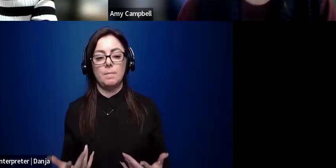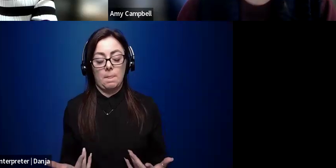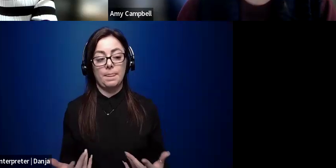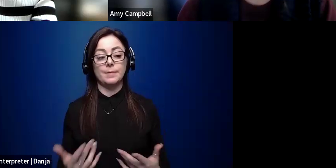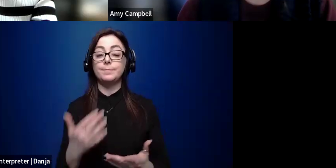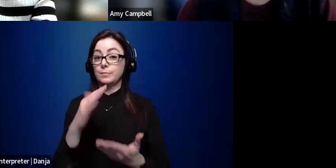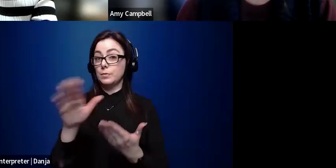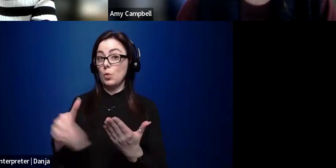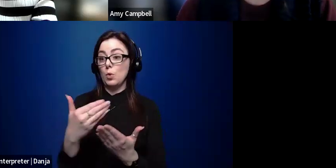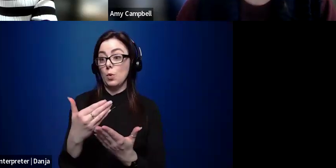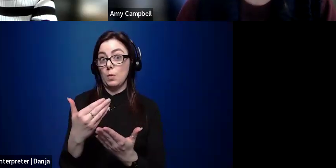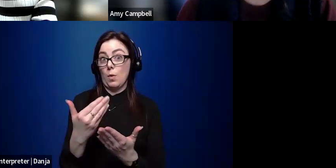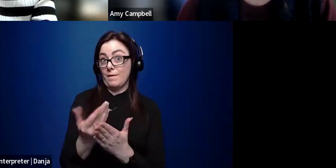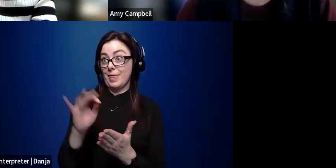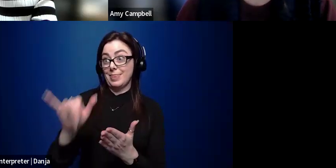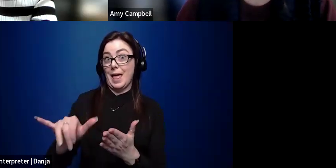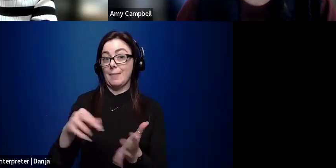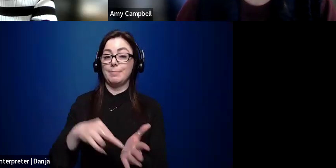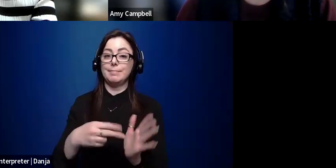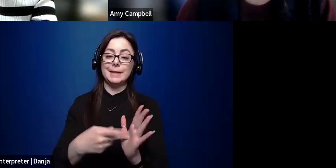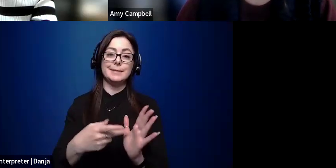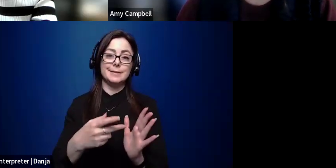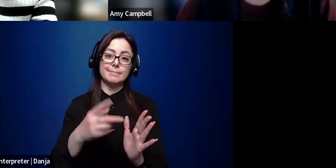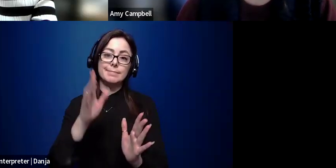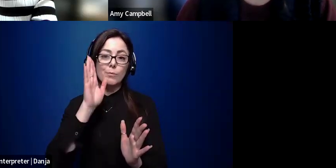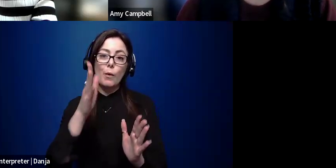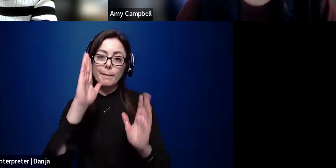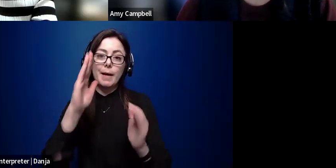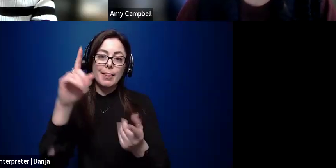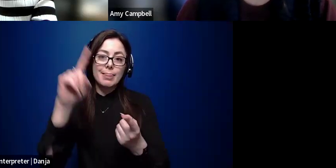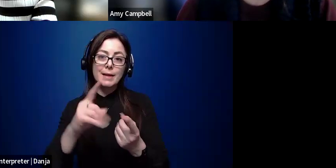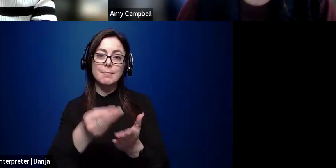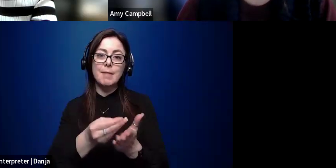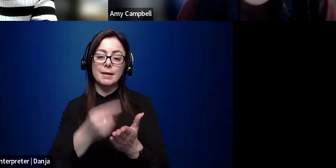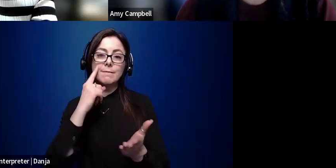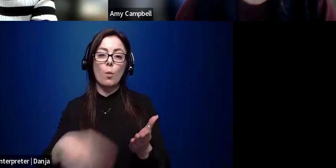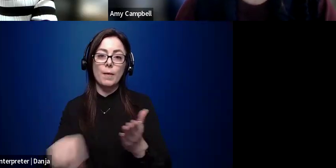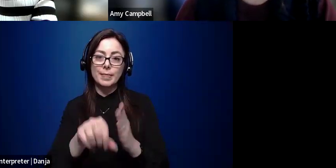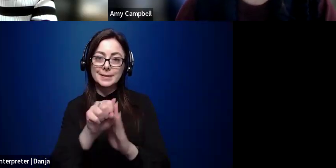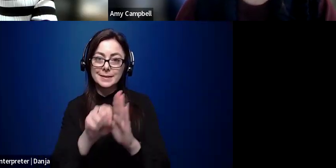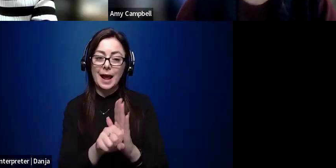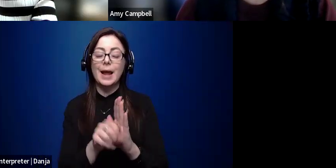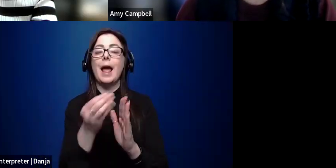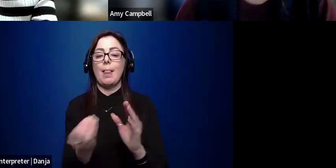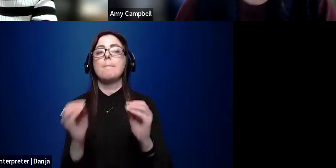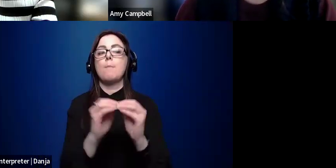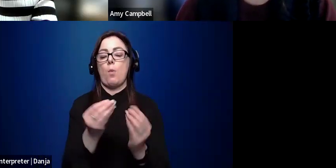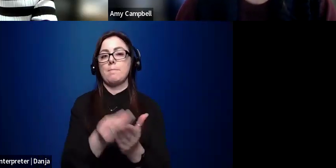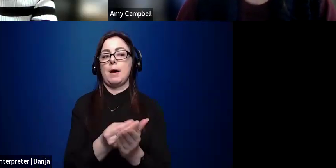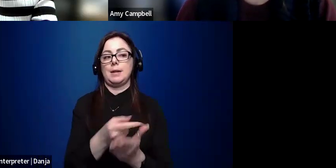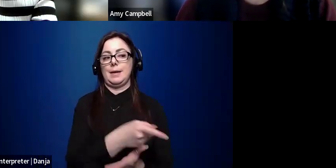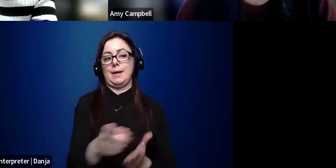is going to mean less money for the state and more money we're going to have to come up with at the state level to